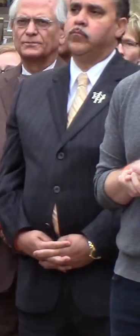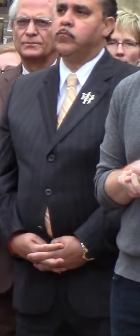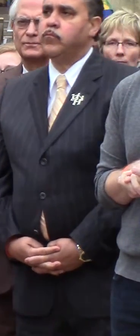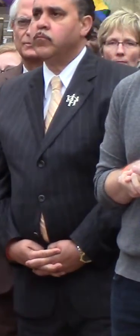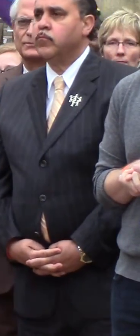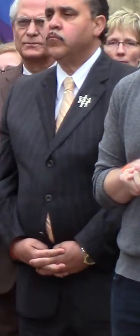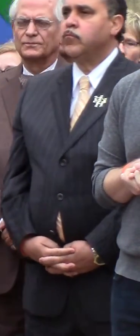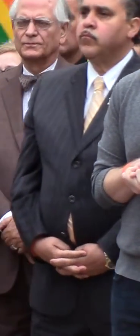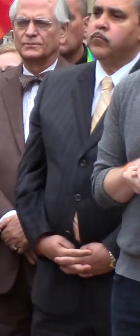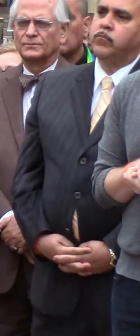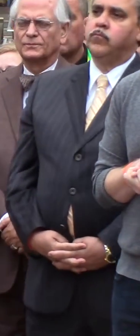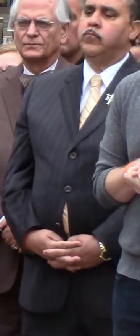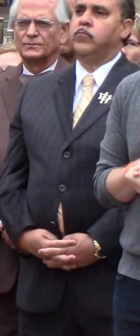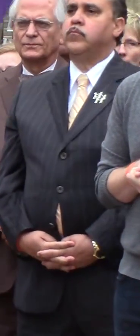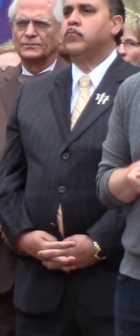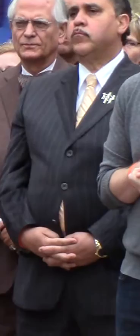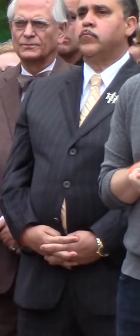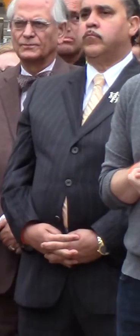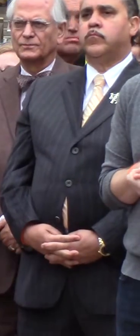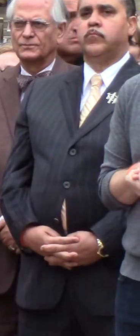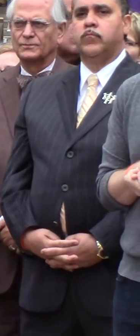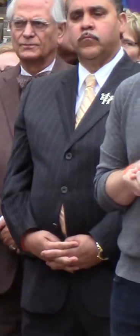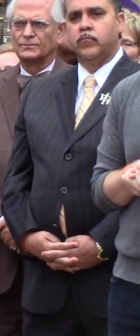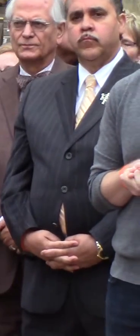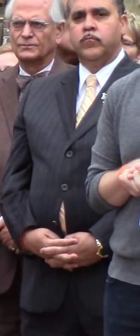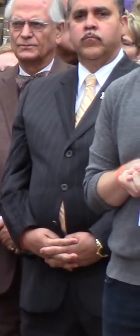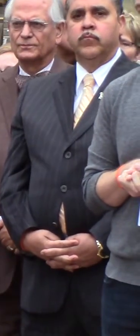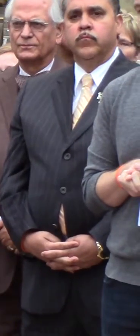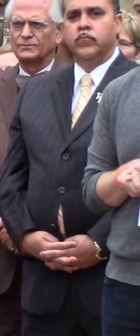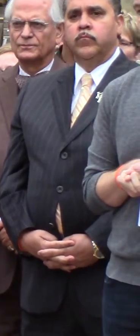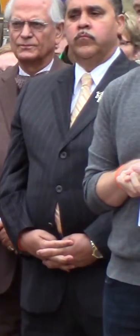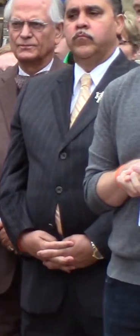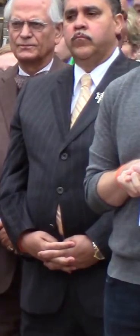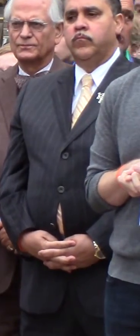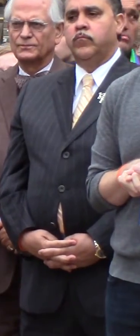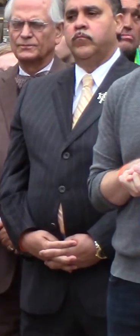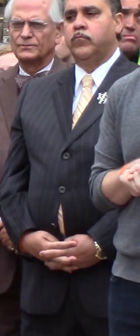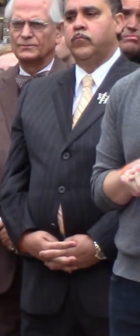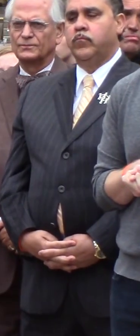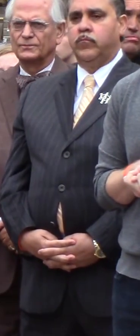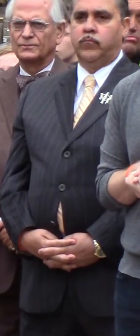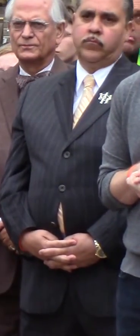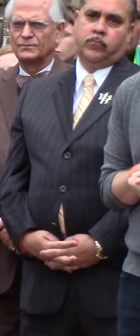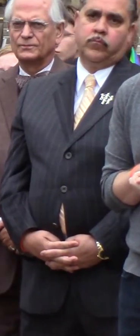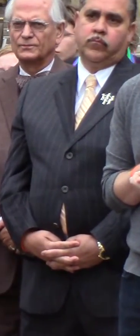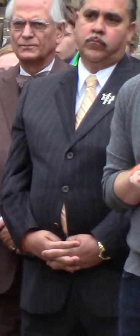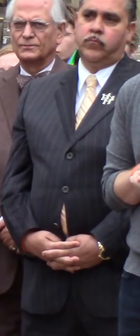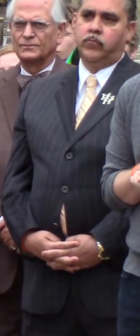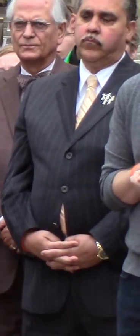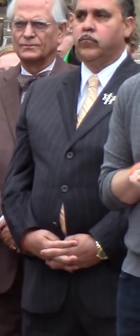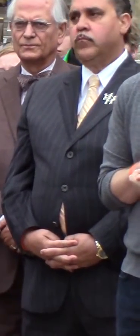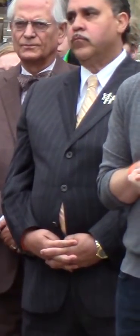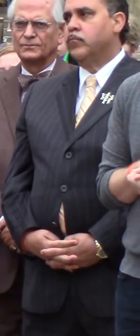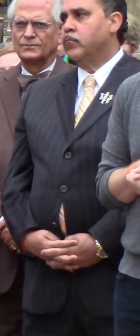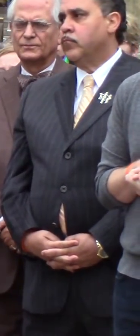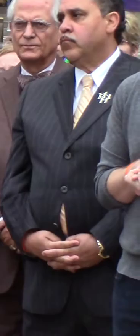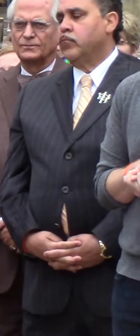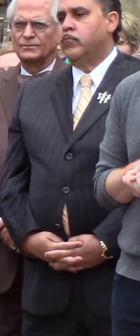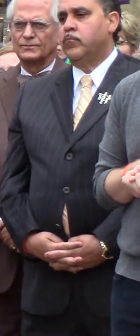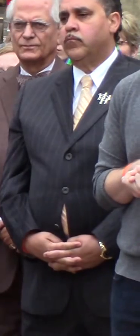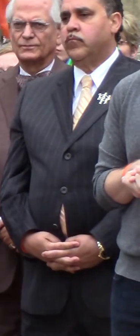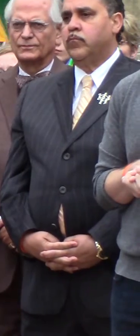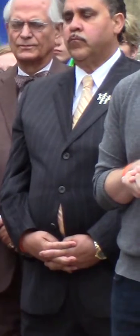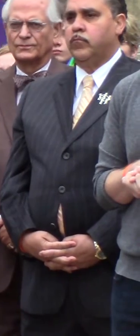any religion or cause, just like we must reject those who would trample on the rights of others solely because of their